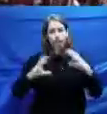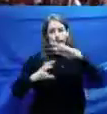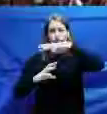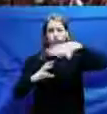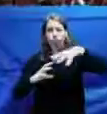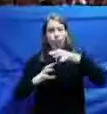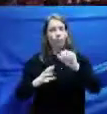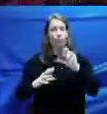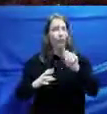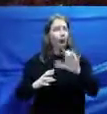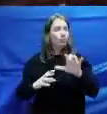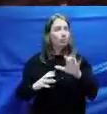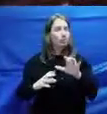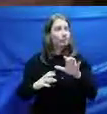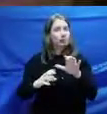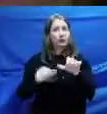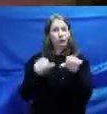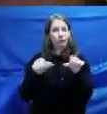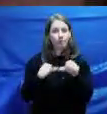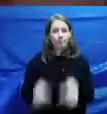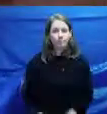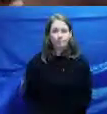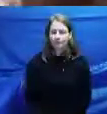proud of you.